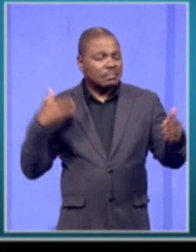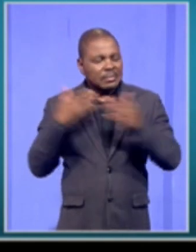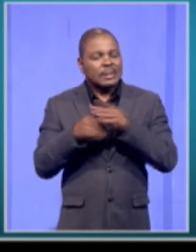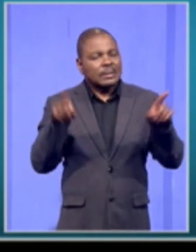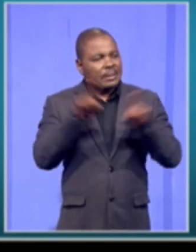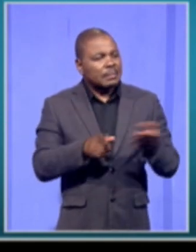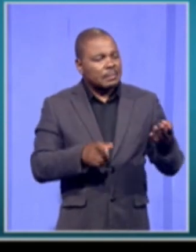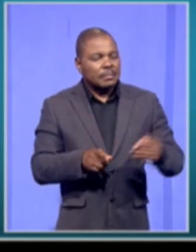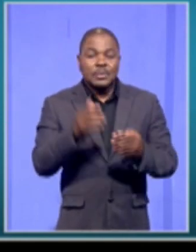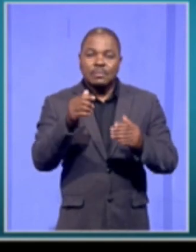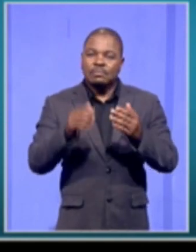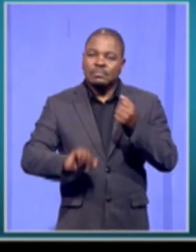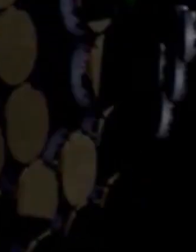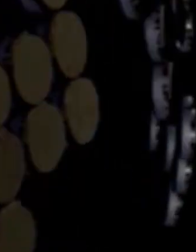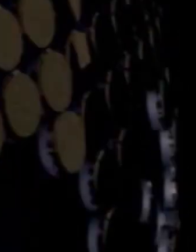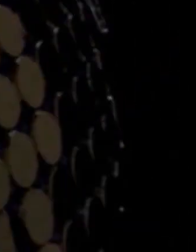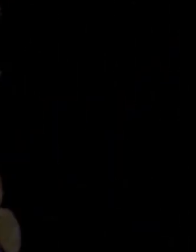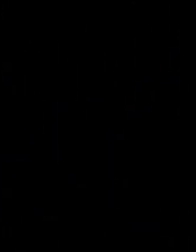lena hle.